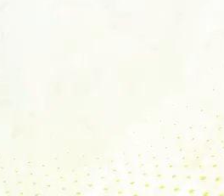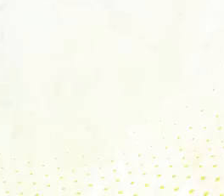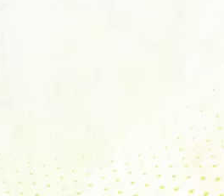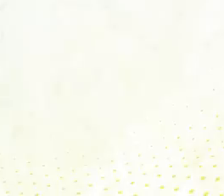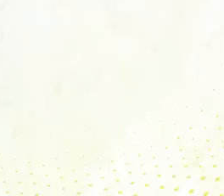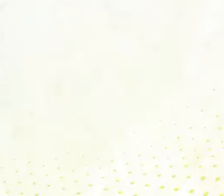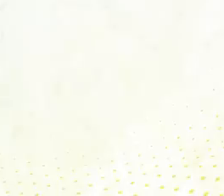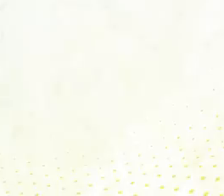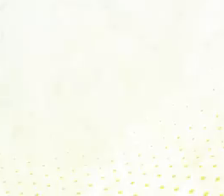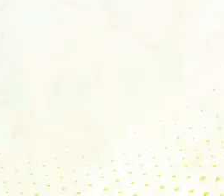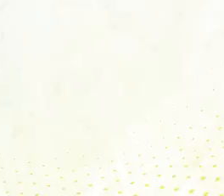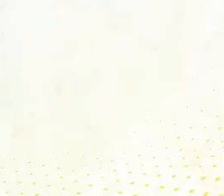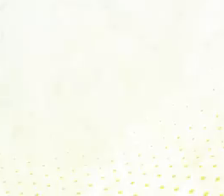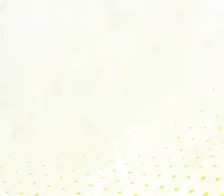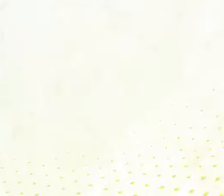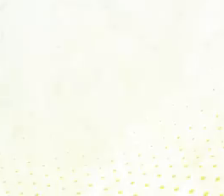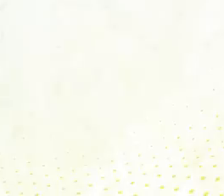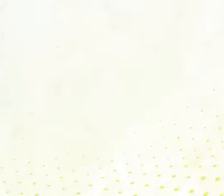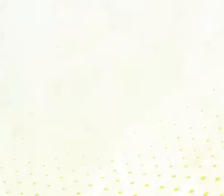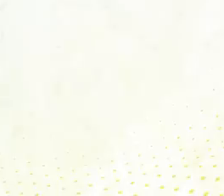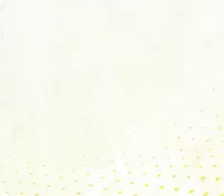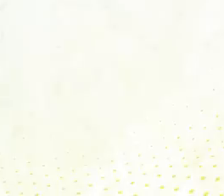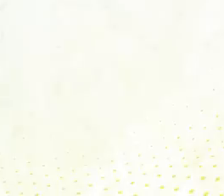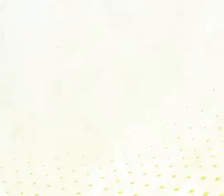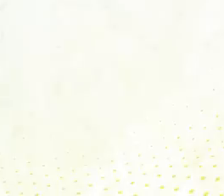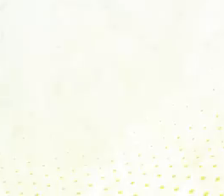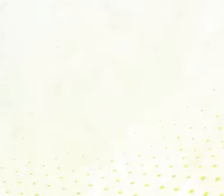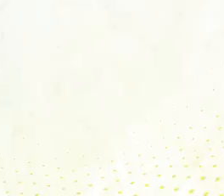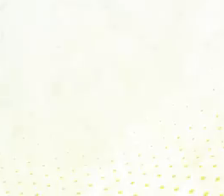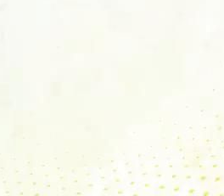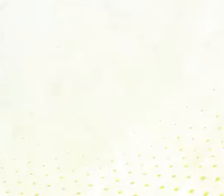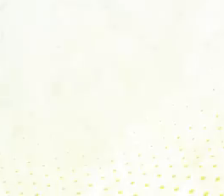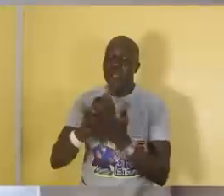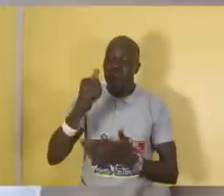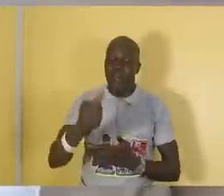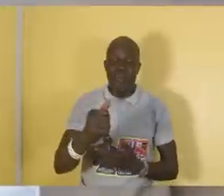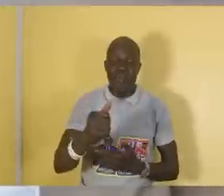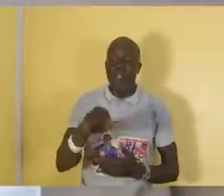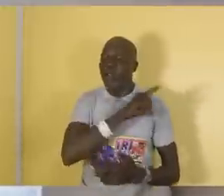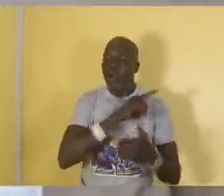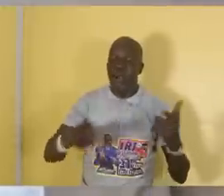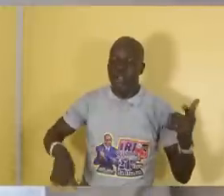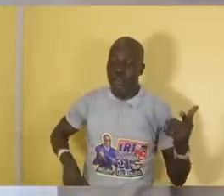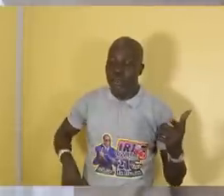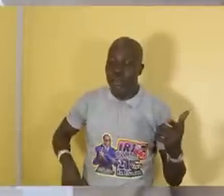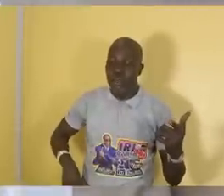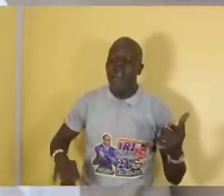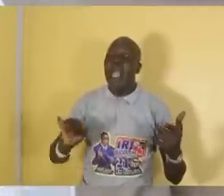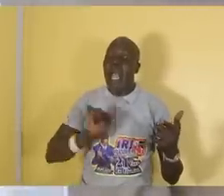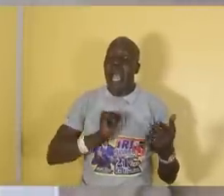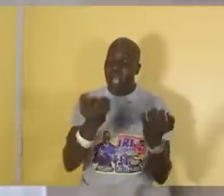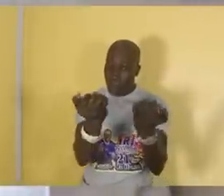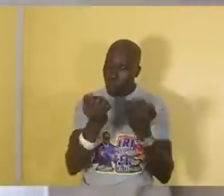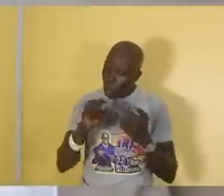mo wa lagbara Olorun e se dadi Olorun tubo ma wa pelu yin o e se o loruko Jesu Oluwa Lord, emi na fe